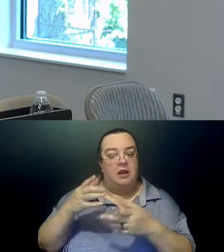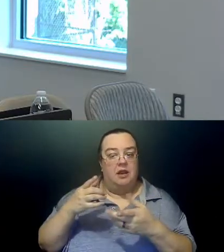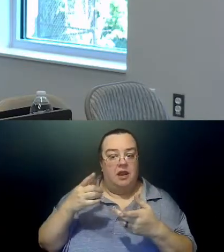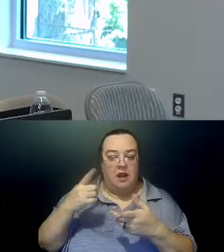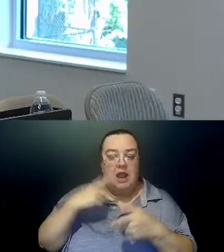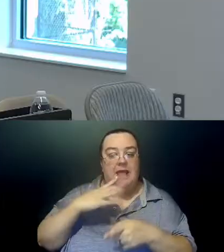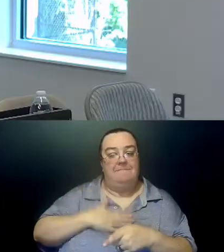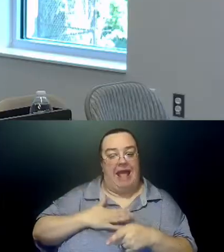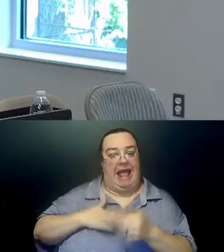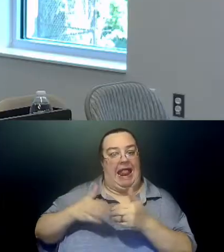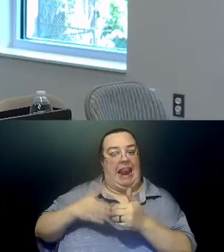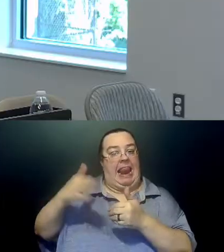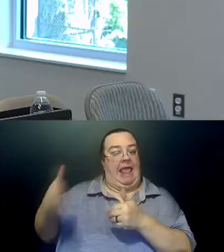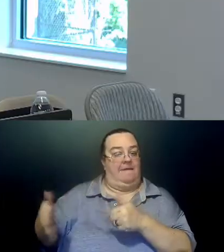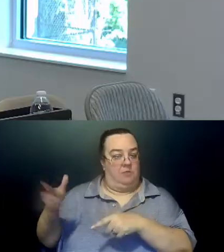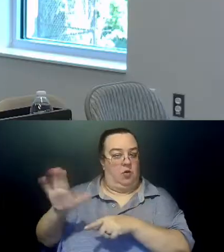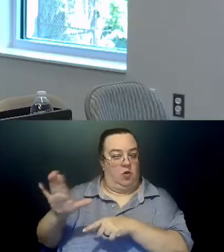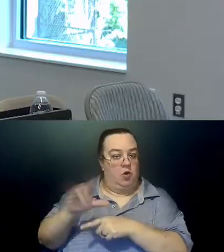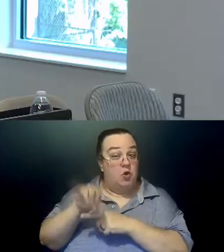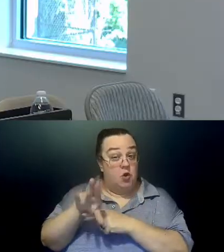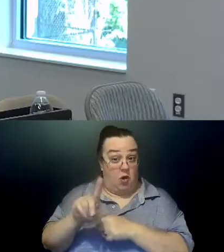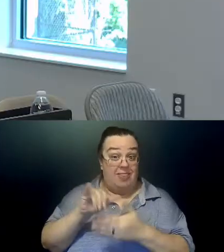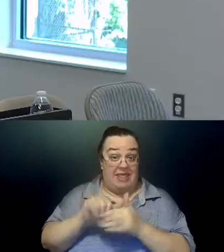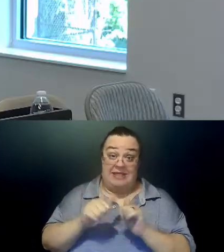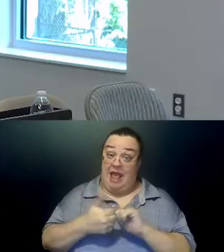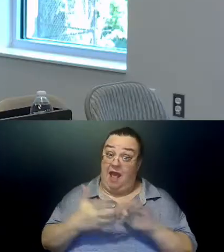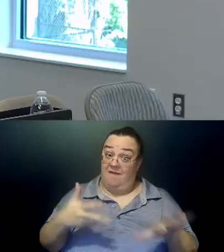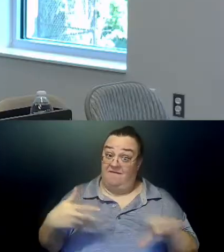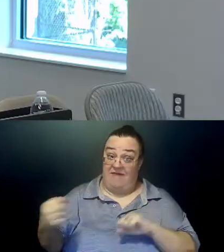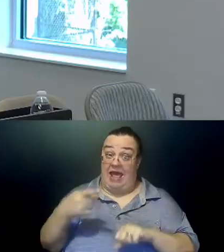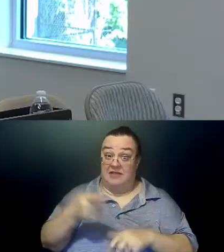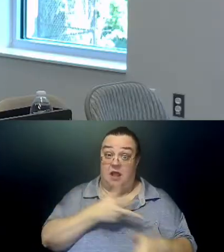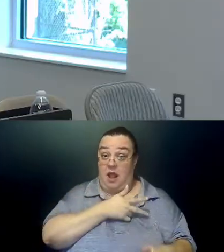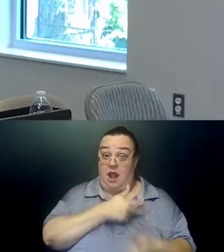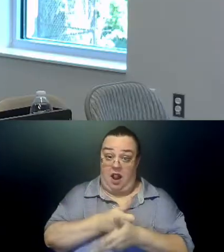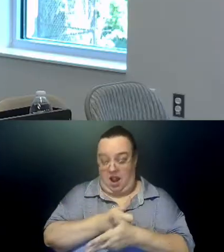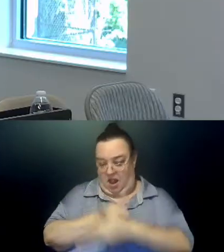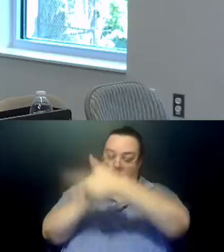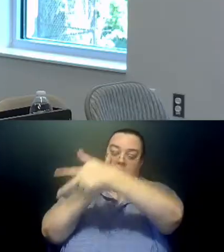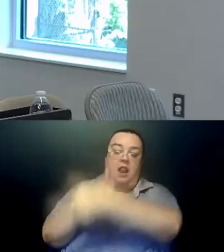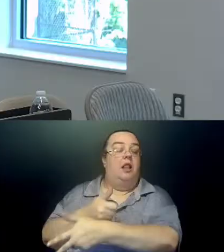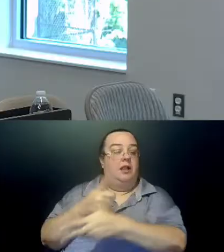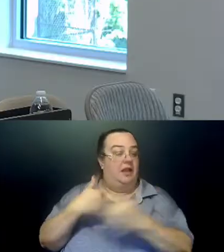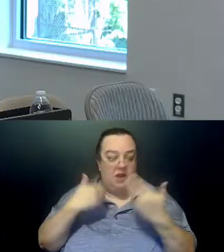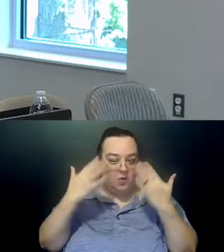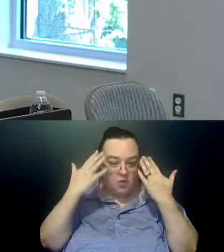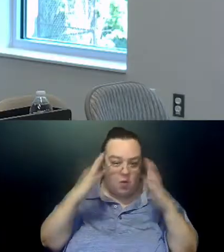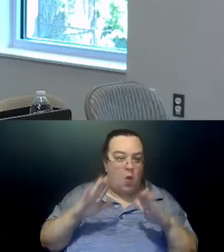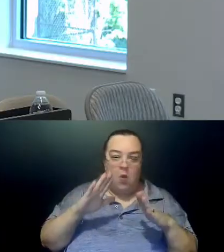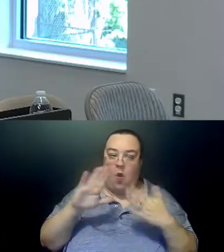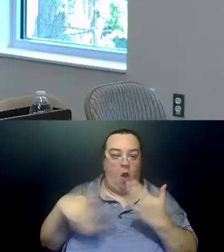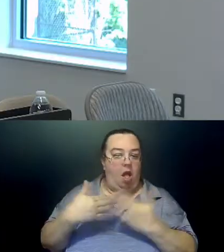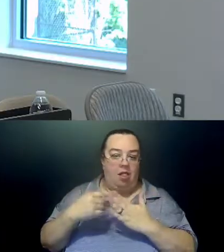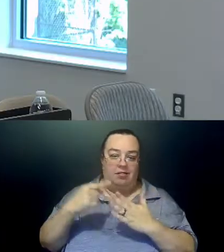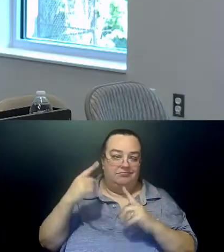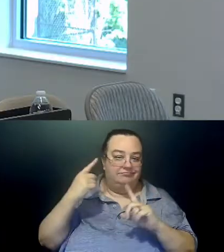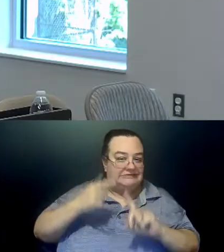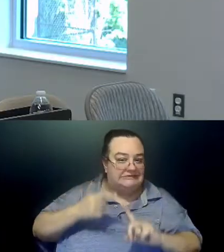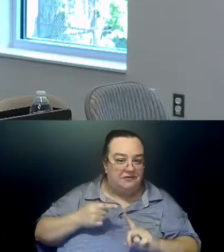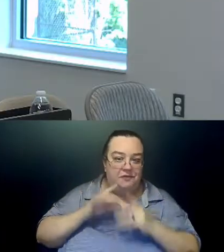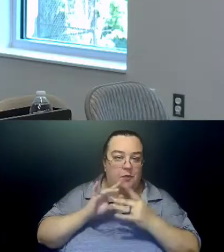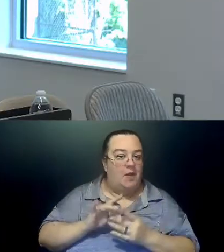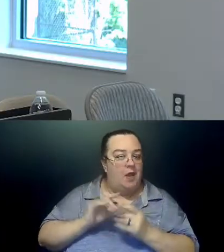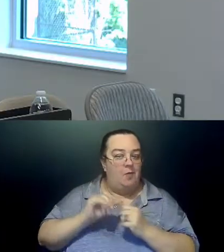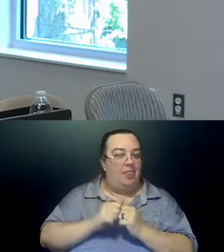yard. So that's how fast they were coming. I don't know the details about the accident, but it